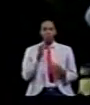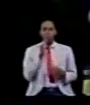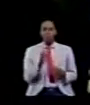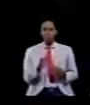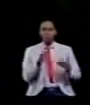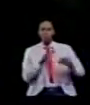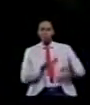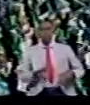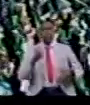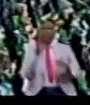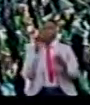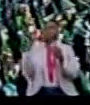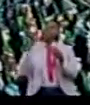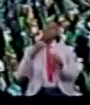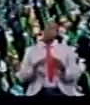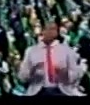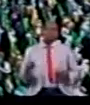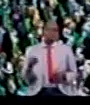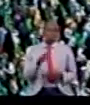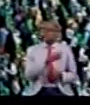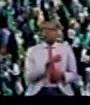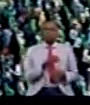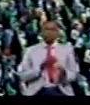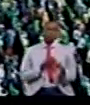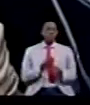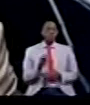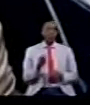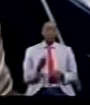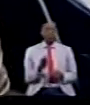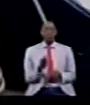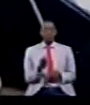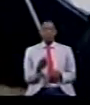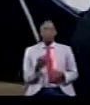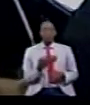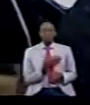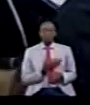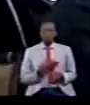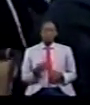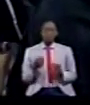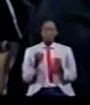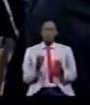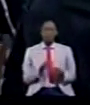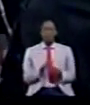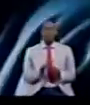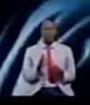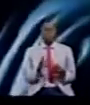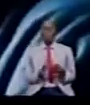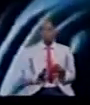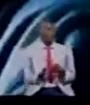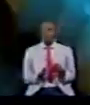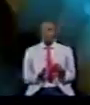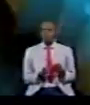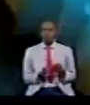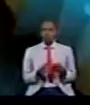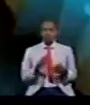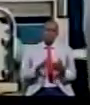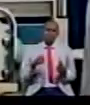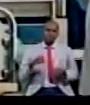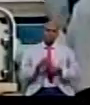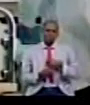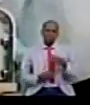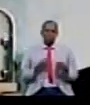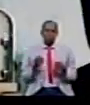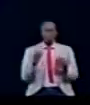us now, we are more than 60 years. Some of us now, we are advancing in age, and the Lord has been so faithful to us. We